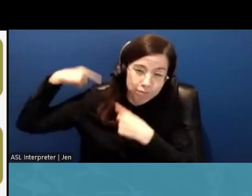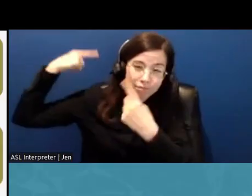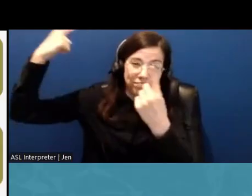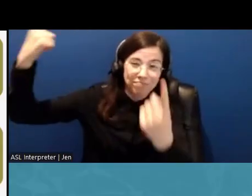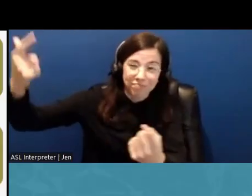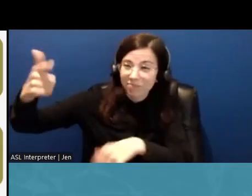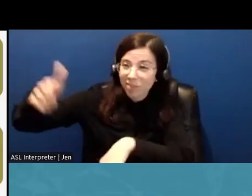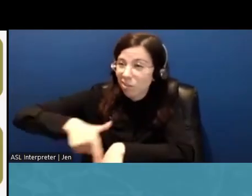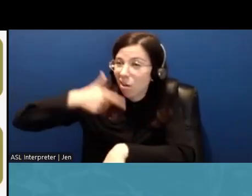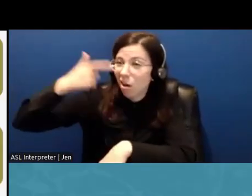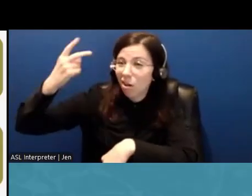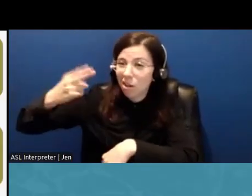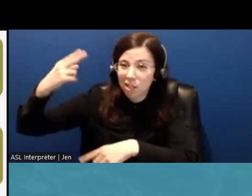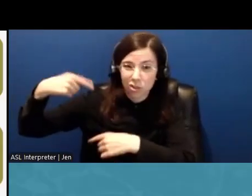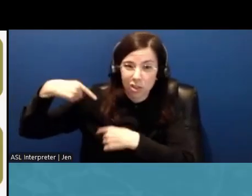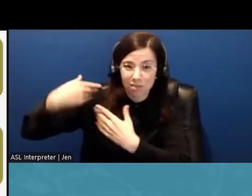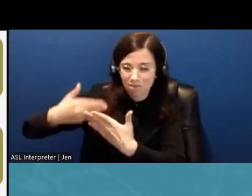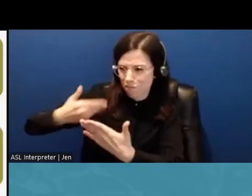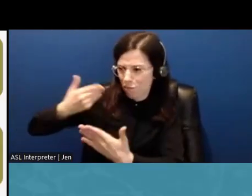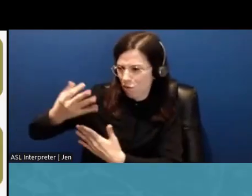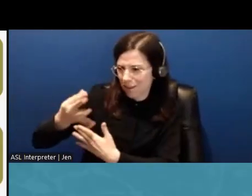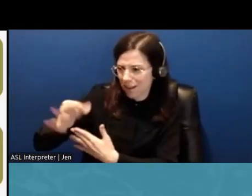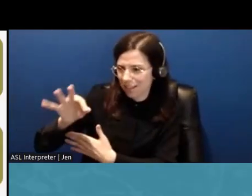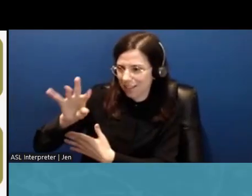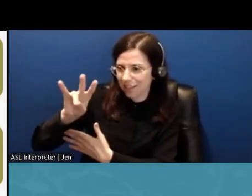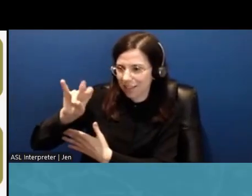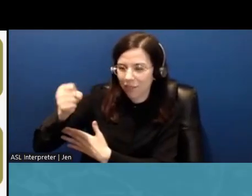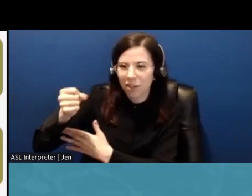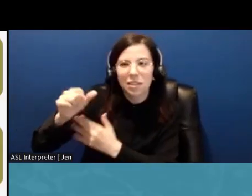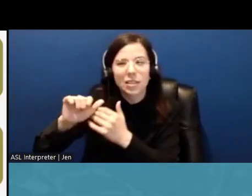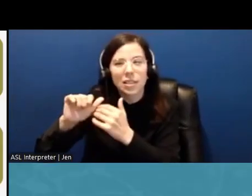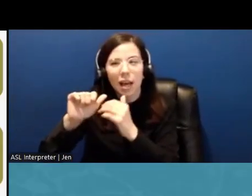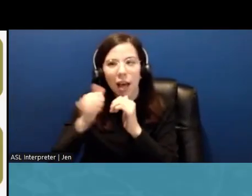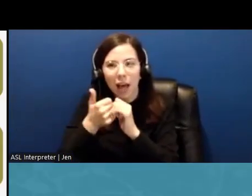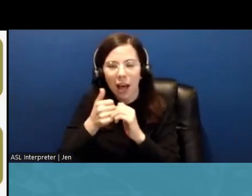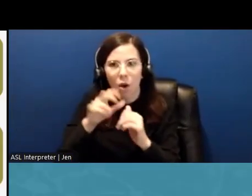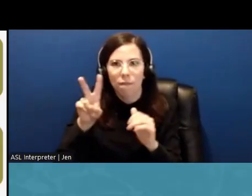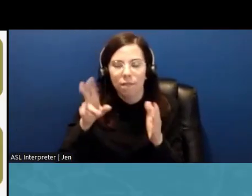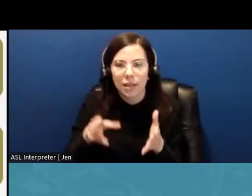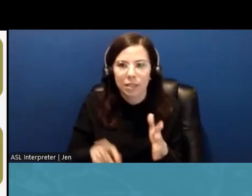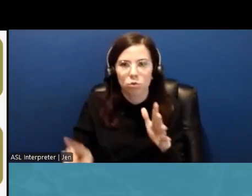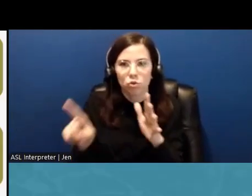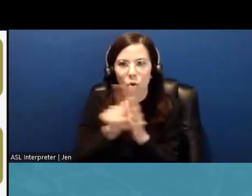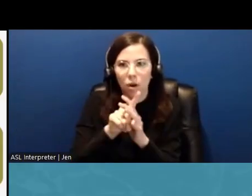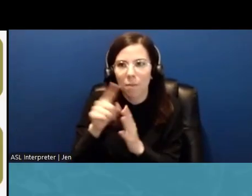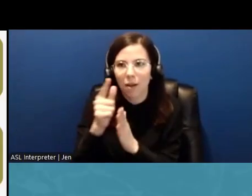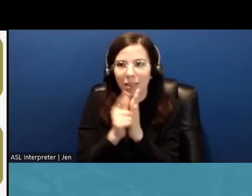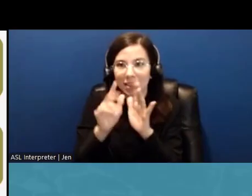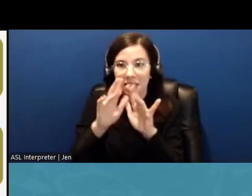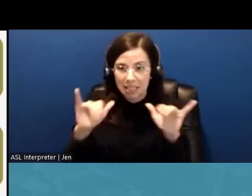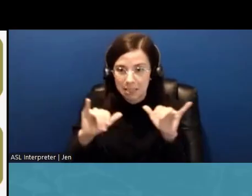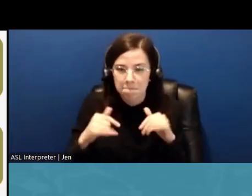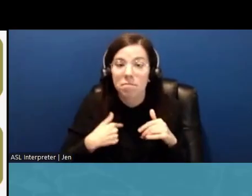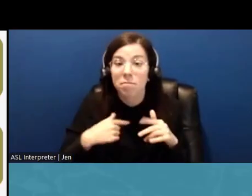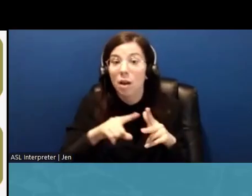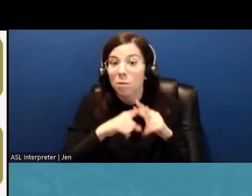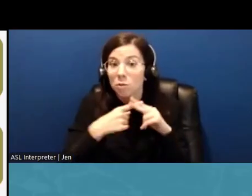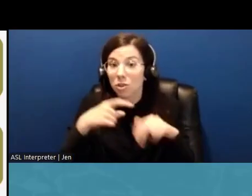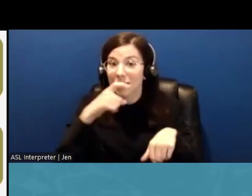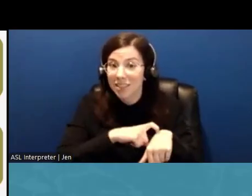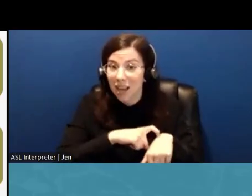1970s on what is the role of victims in the U.S. criminal legal system. I'm starting this timeline in